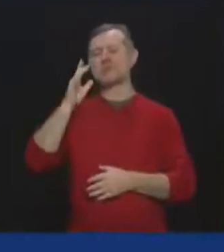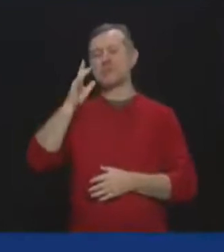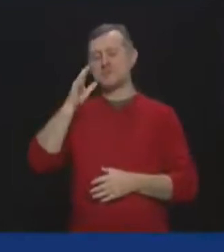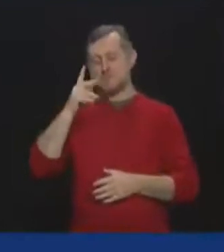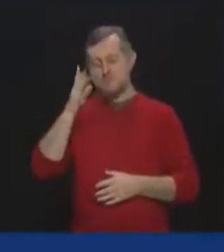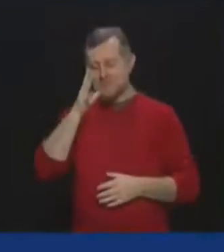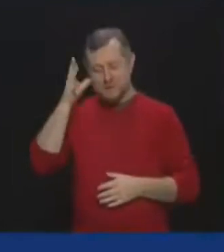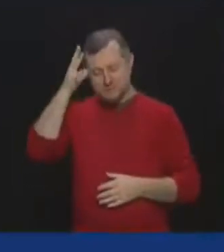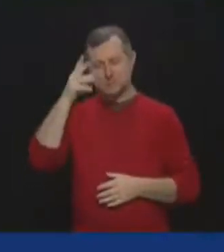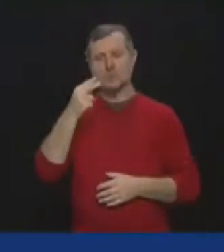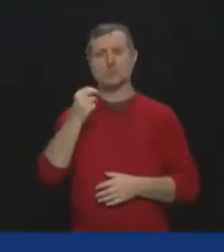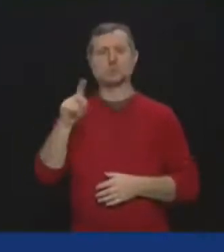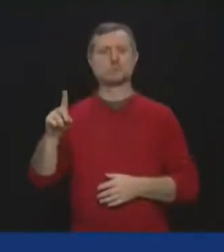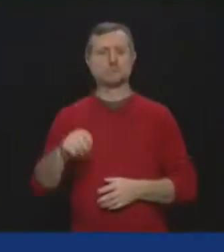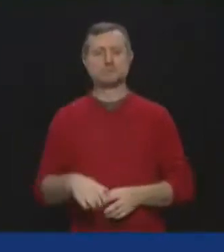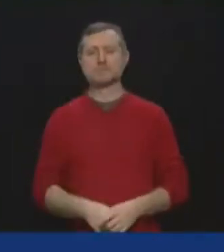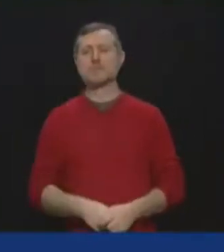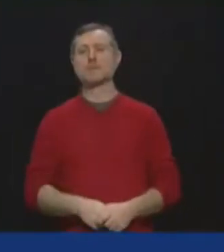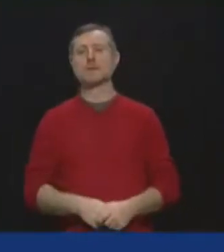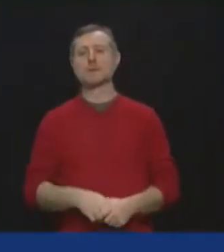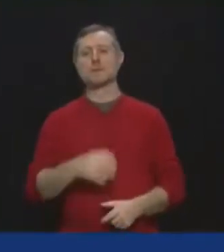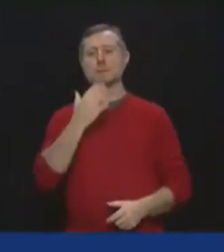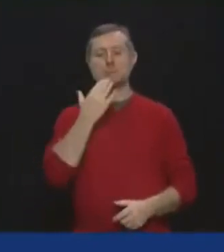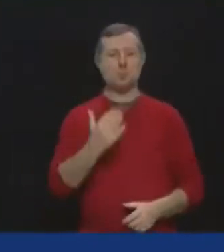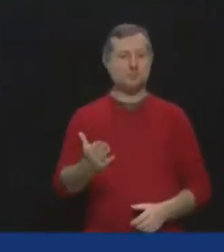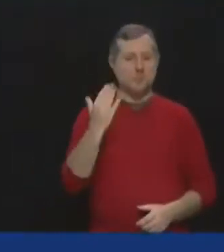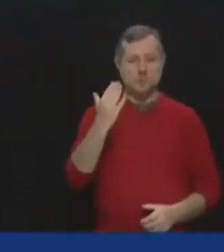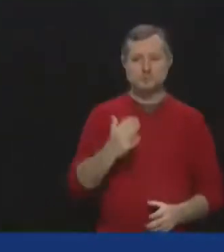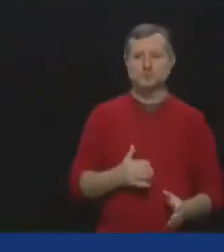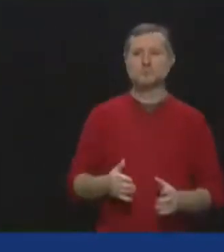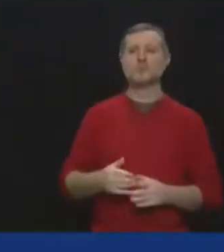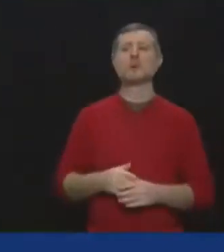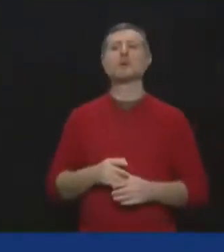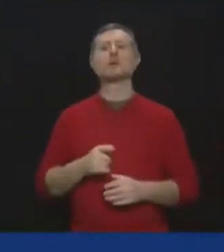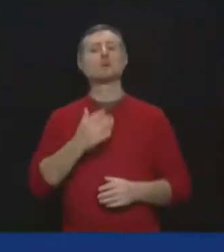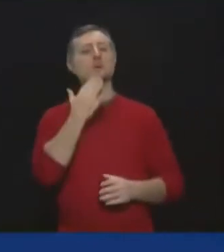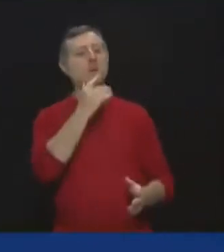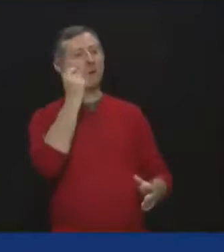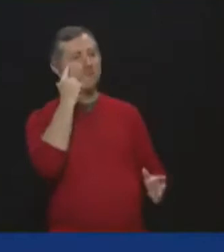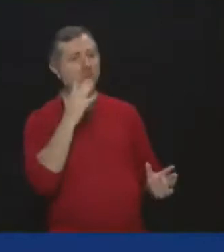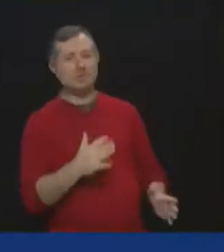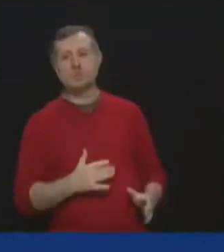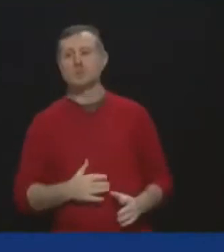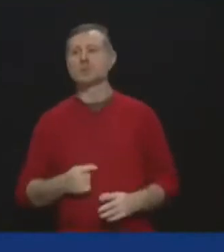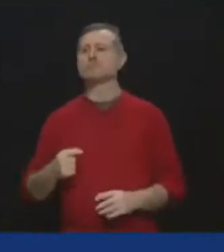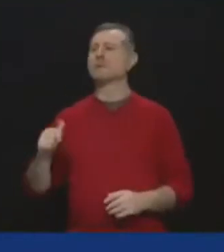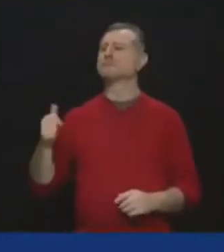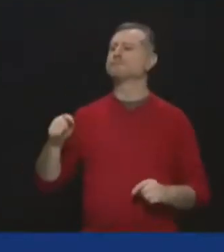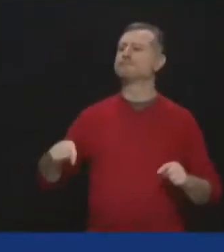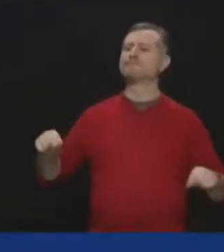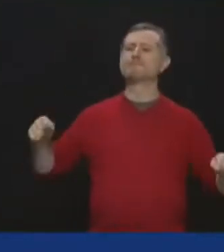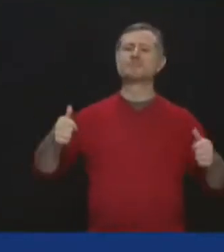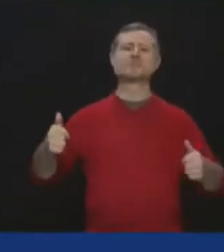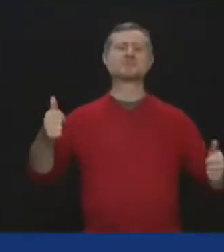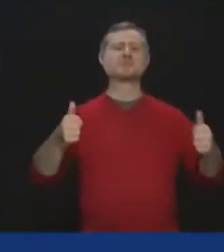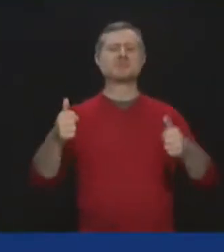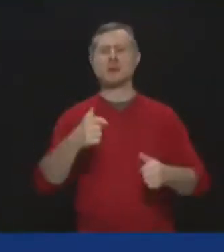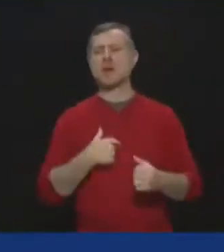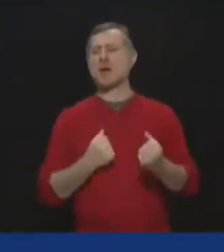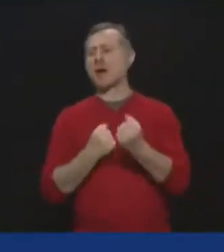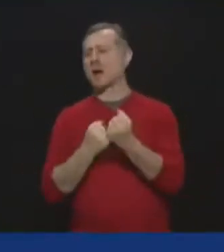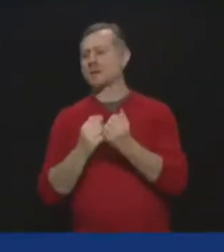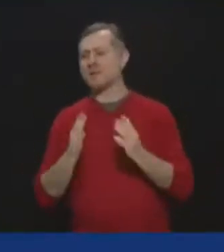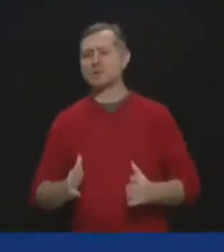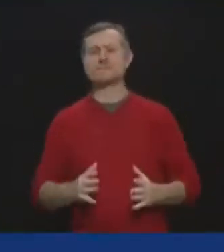Good morning. Thank you so much, Governor, and the other elected leaders here and the advocates.